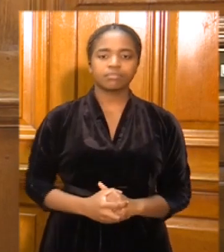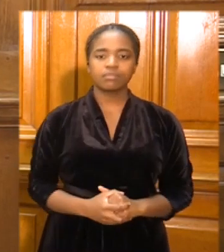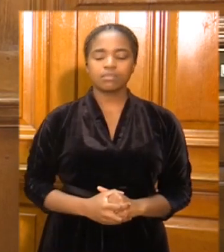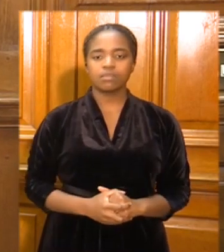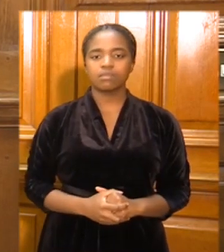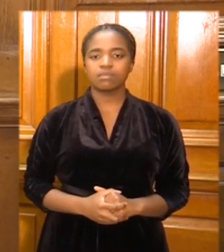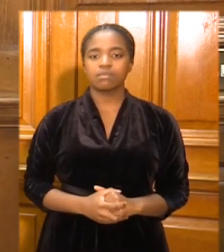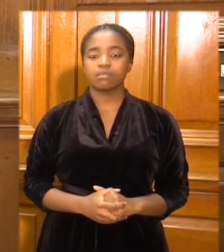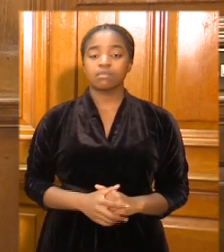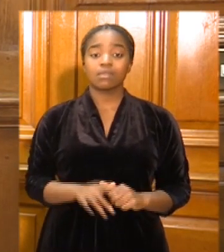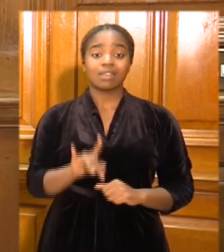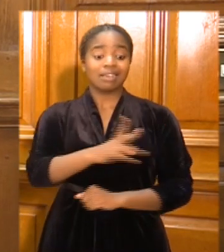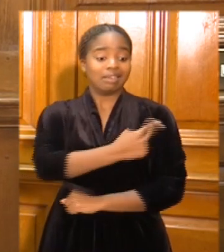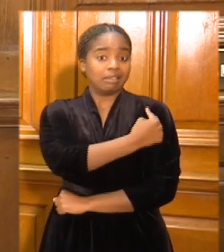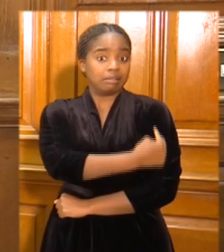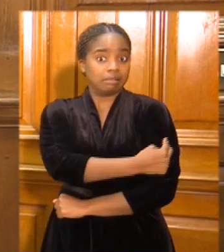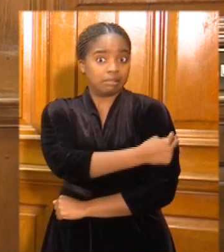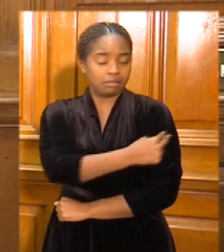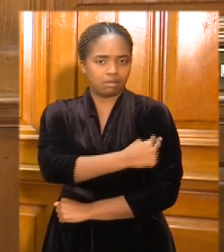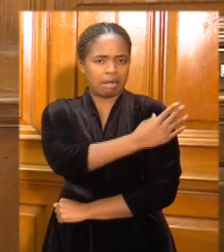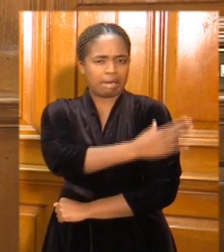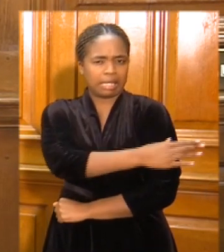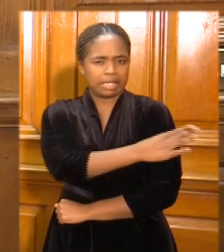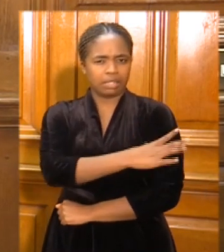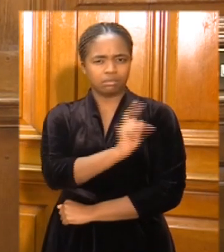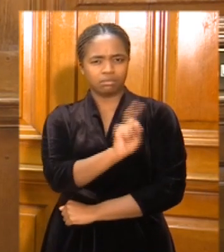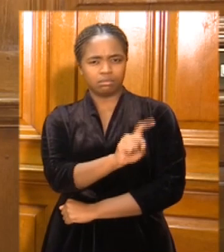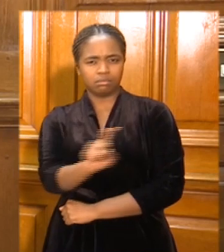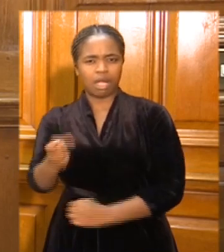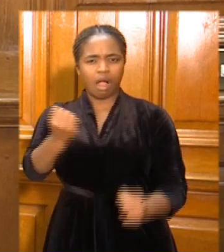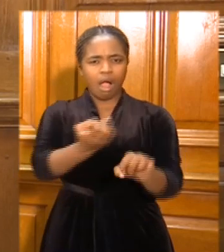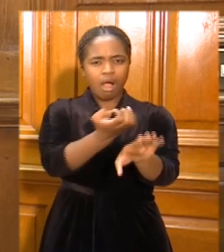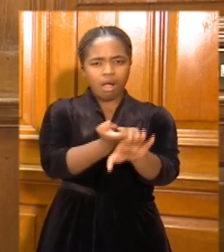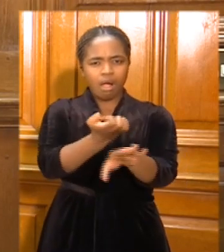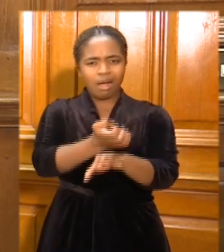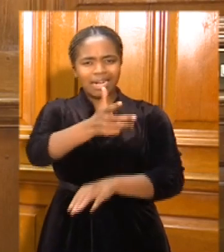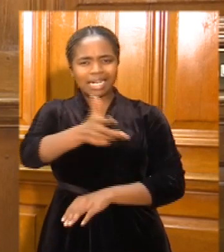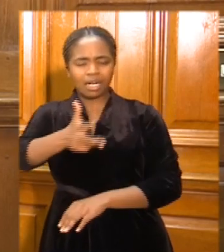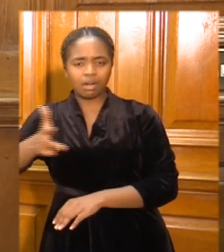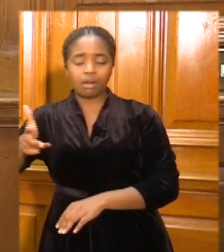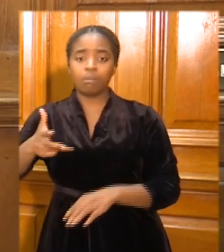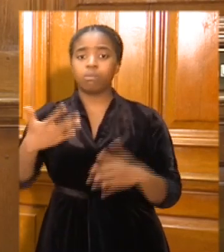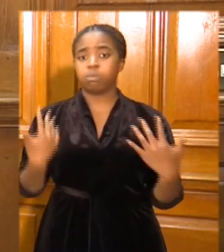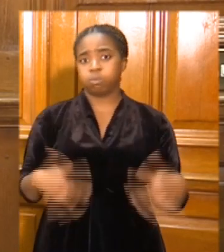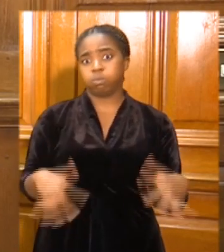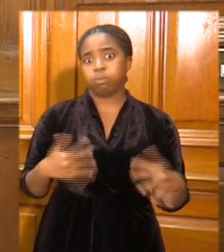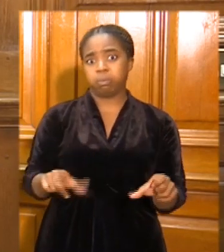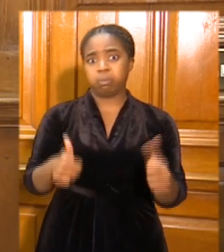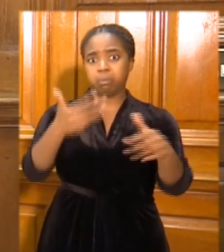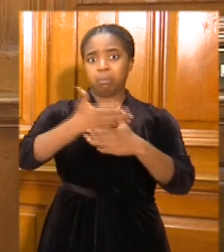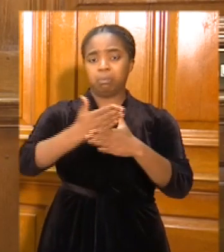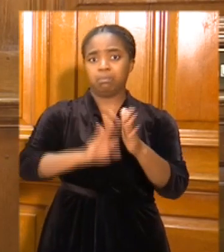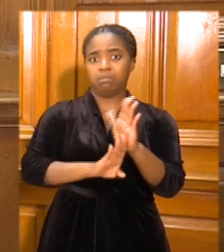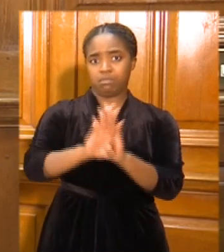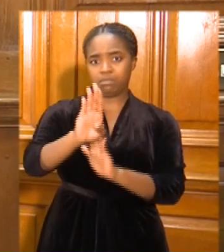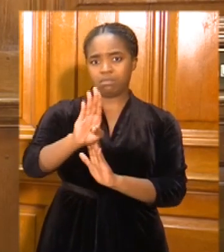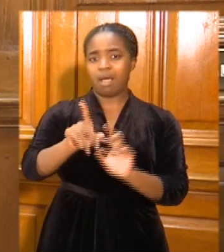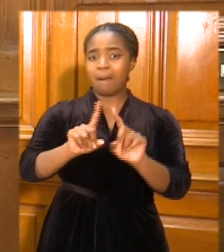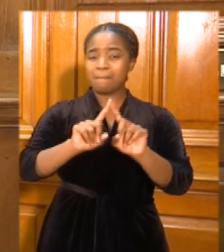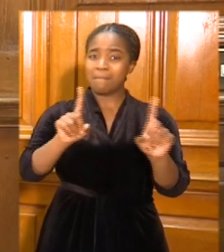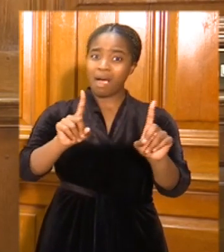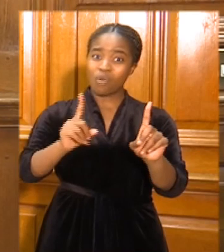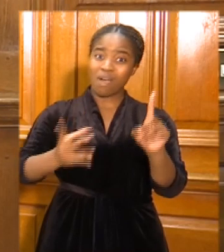of the public health response to this emergency has been quite impressive, but there is still